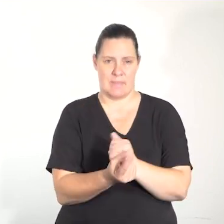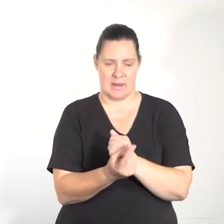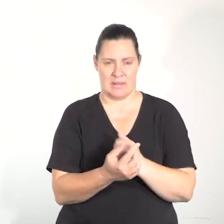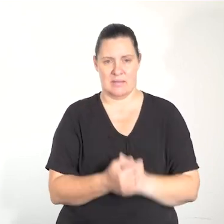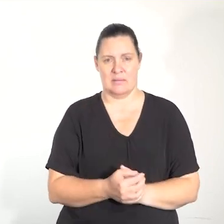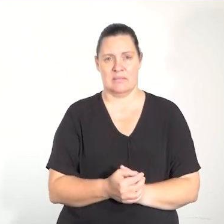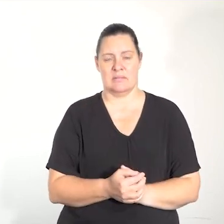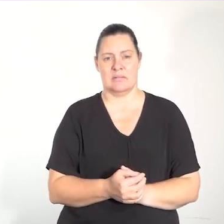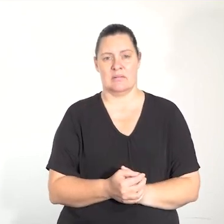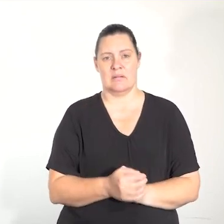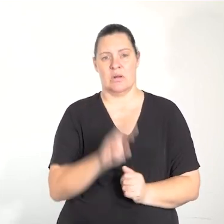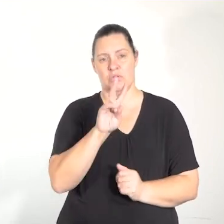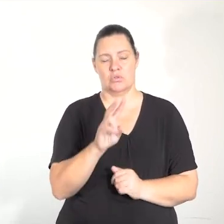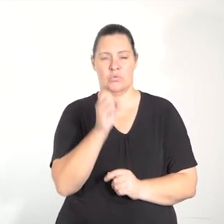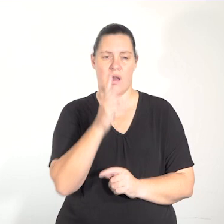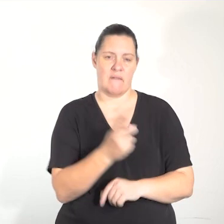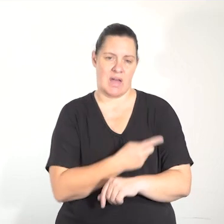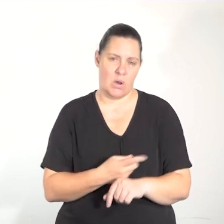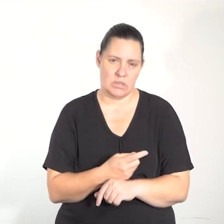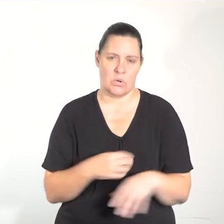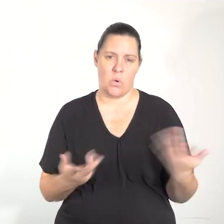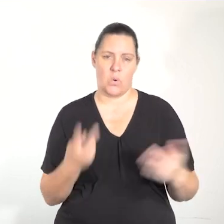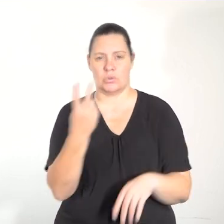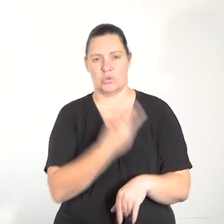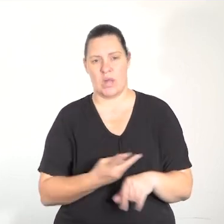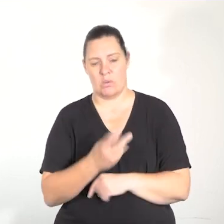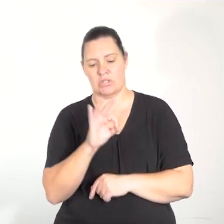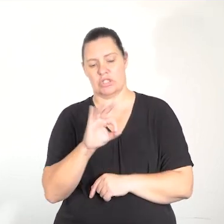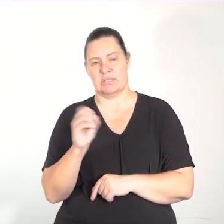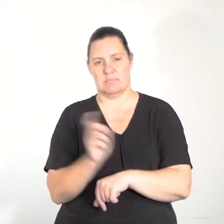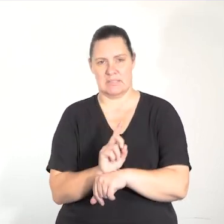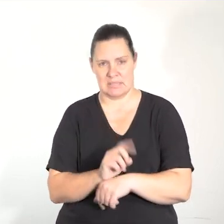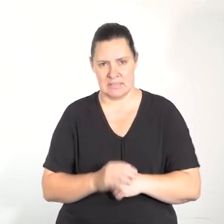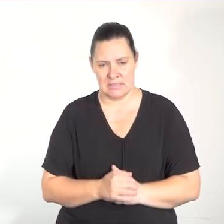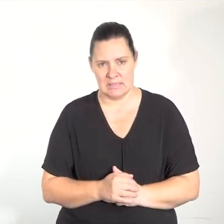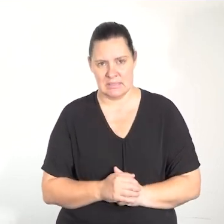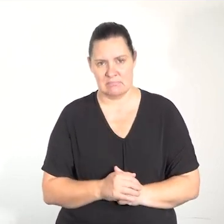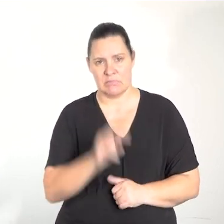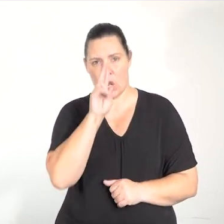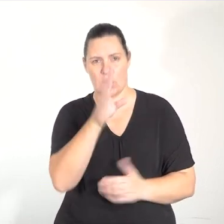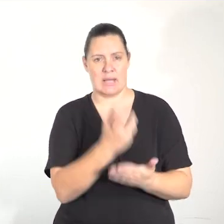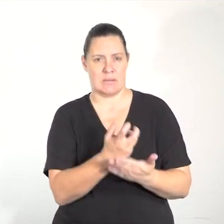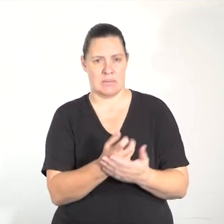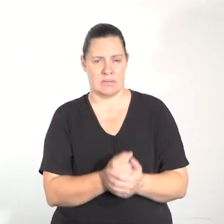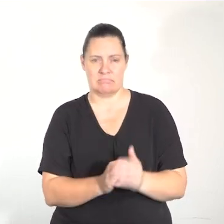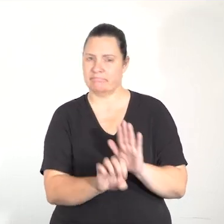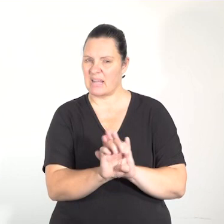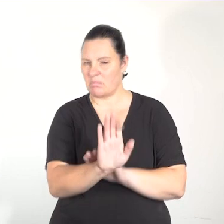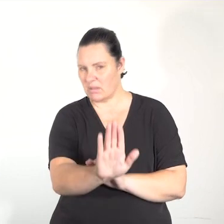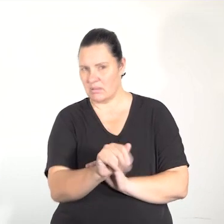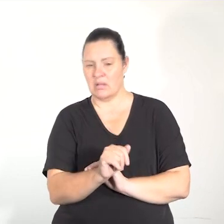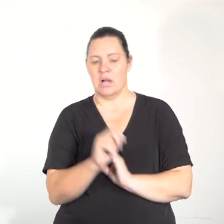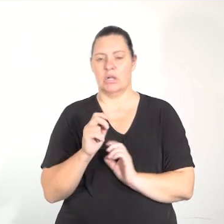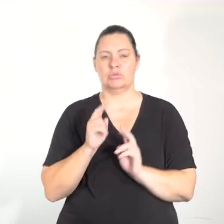occur. For example, 2.5 hours or 2 hours, 30 minutes. Let's look at an example.